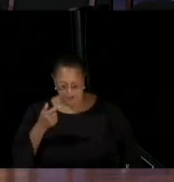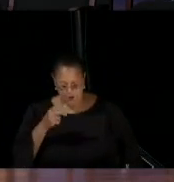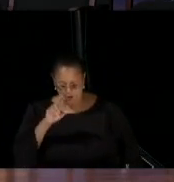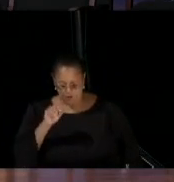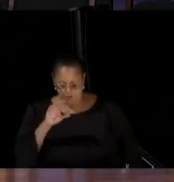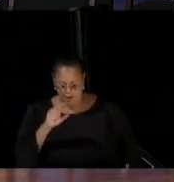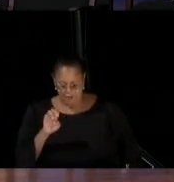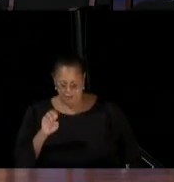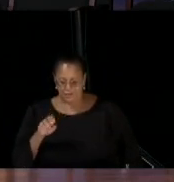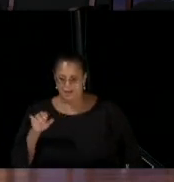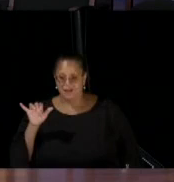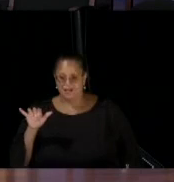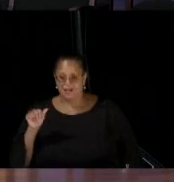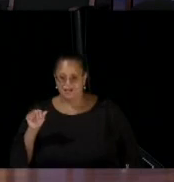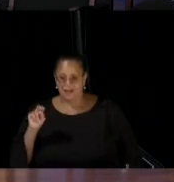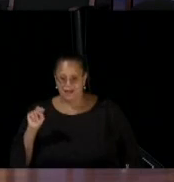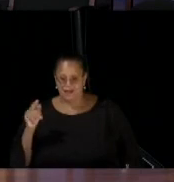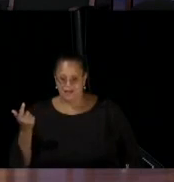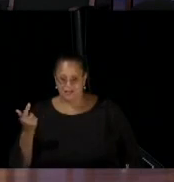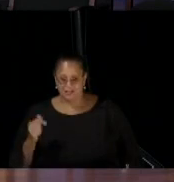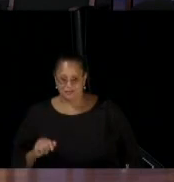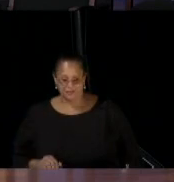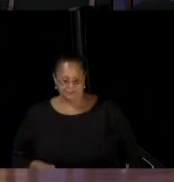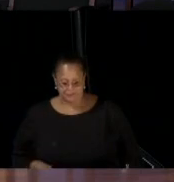Grace Yang.